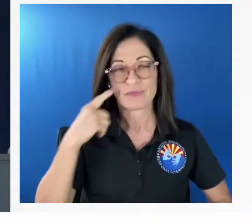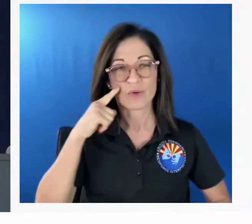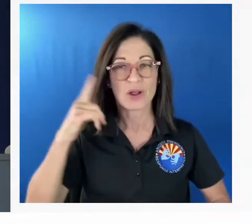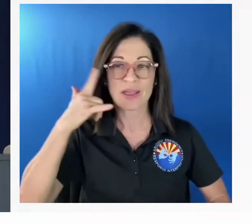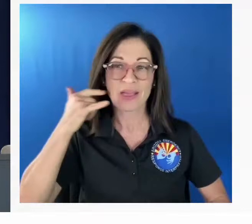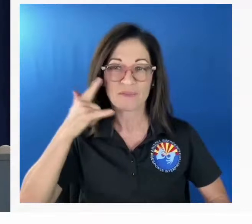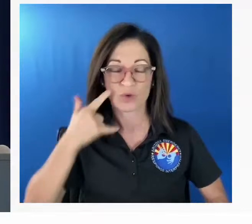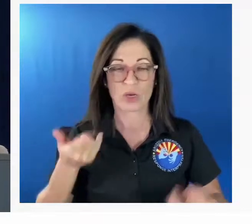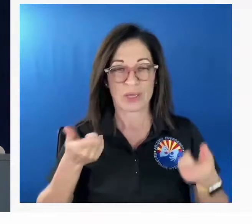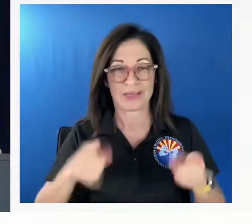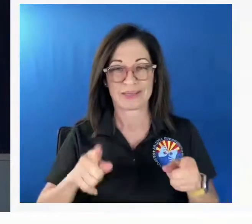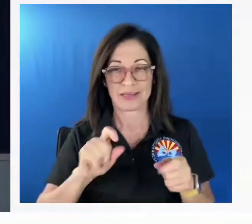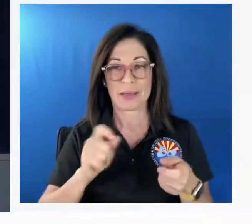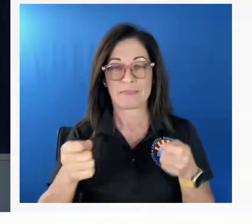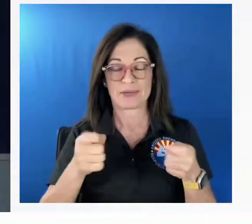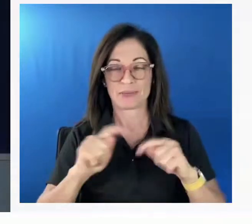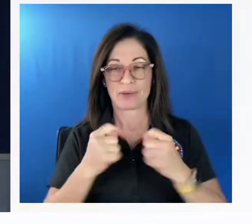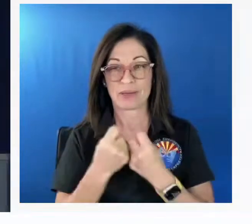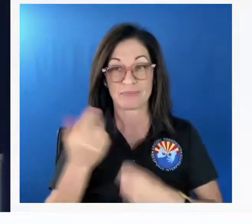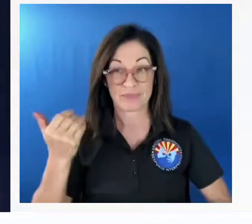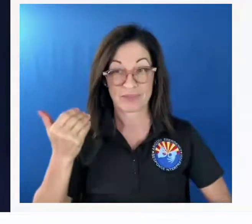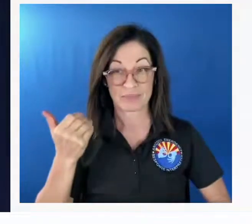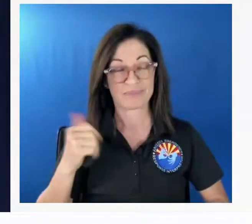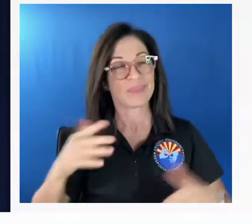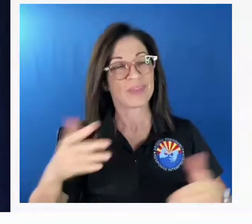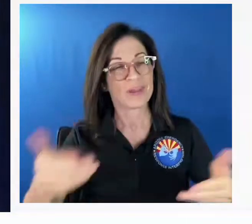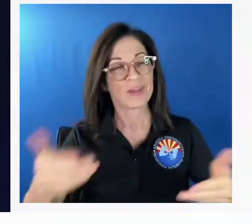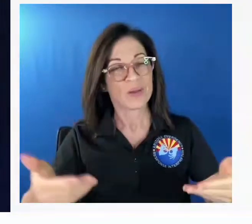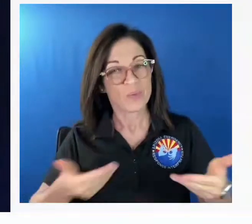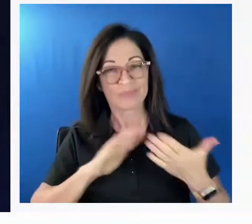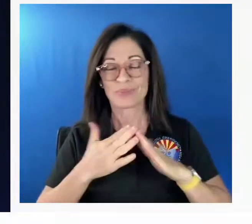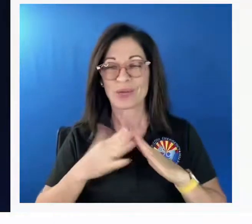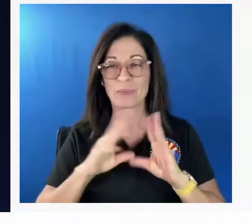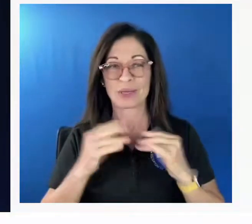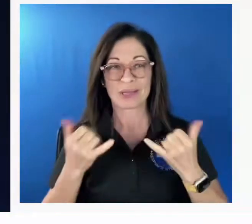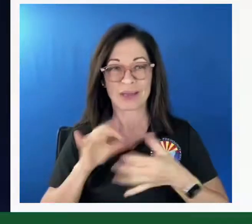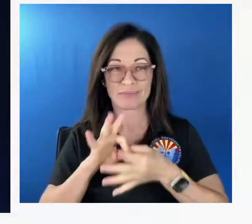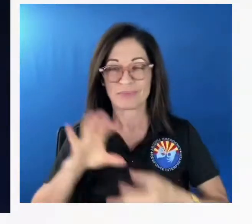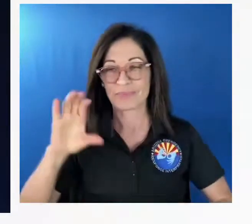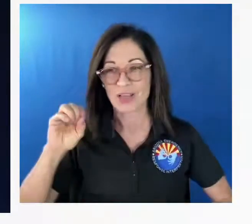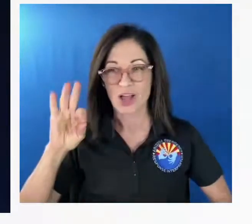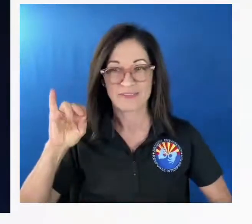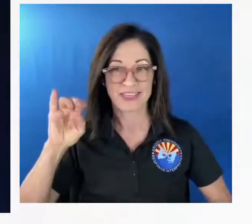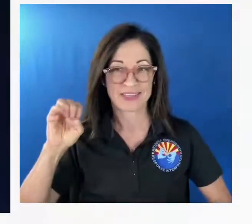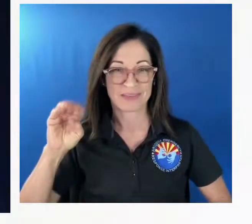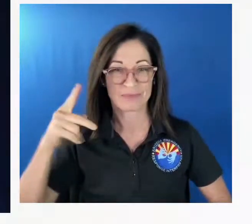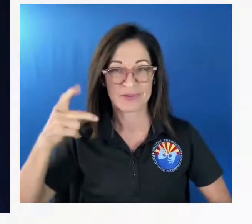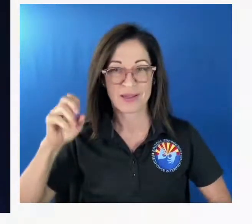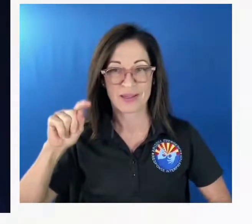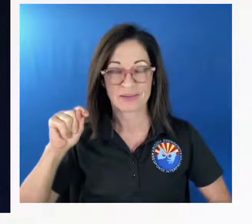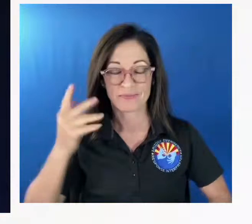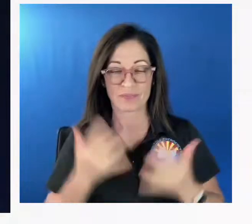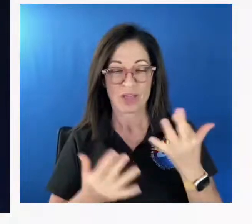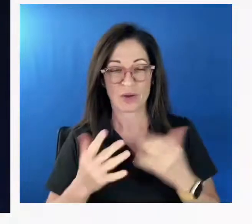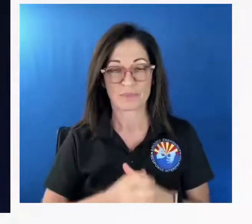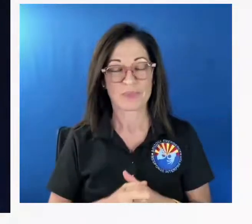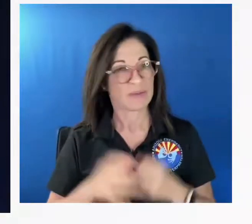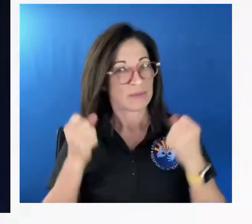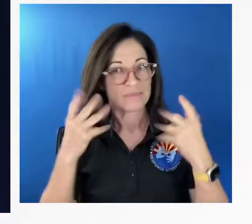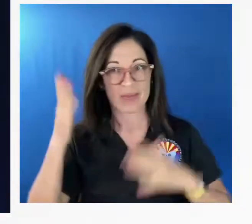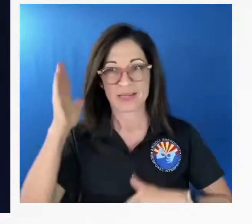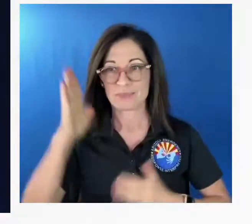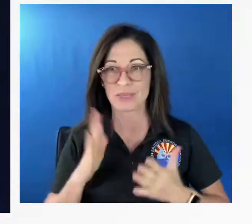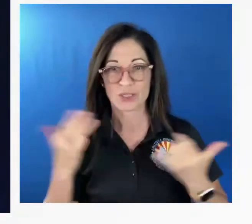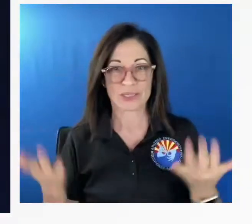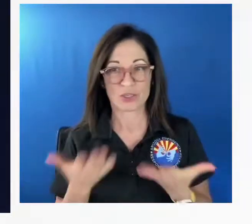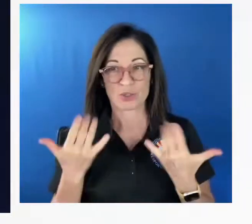15. And I would like to welcome you to our community meeting tonight about the coffee pot fire. We've got a lot of speakers lined up for you tonight. I'm going